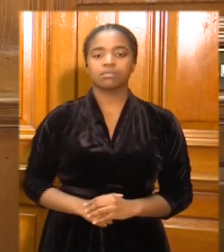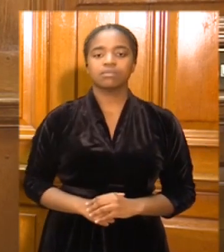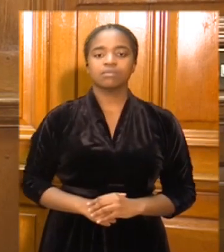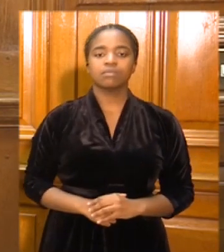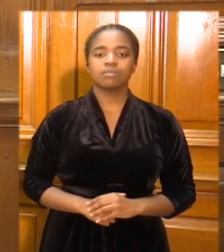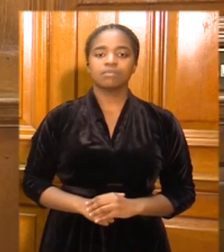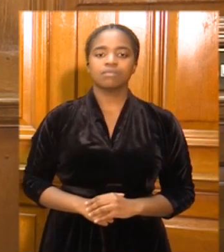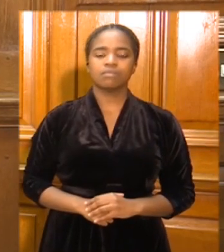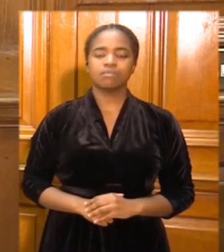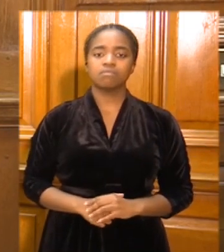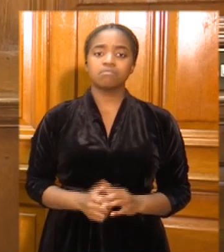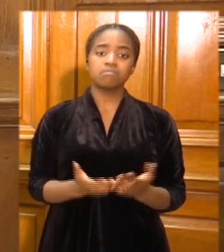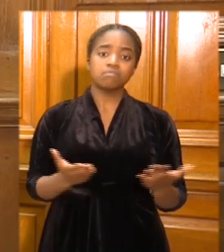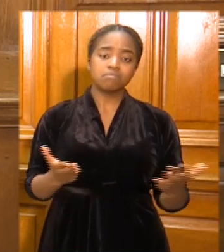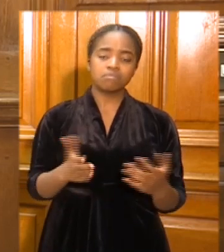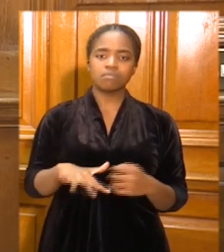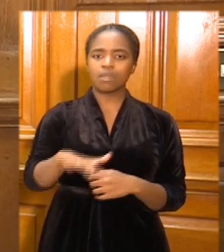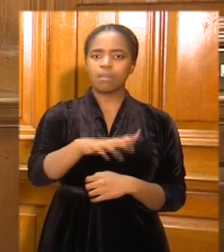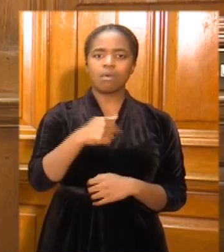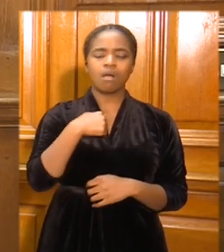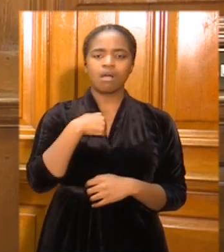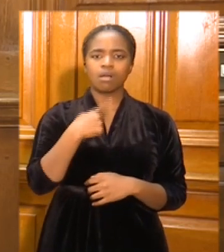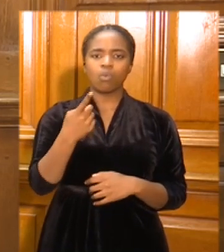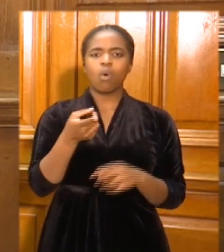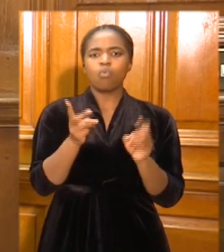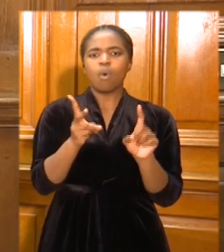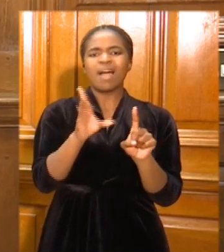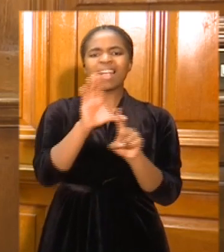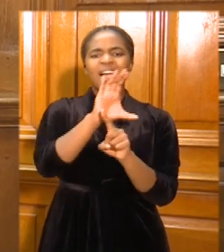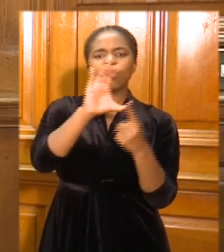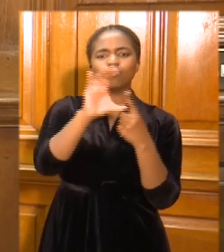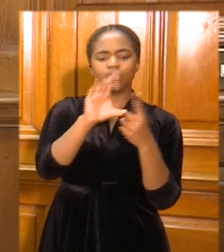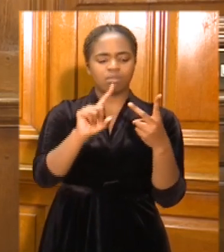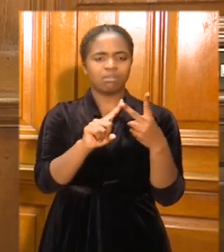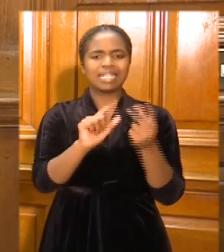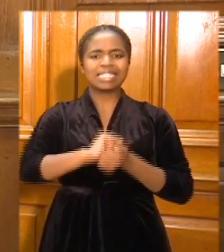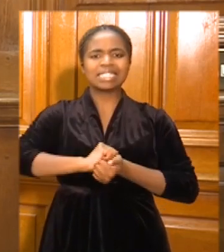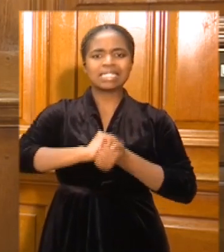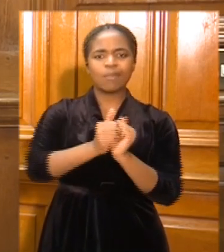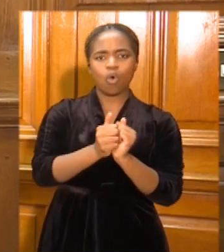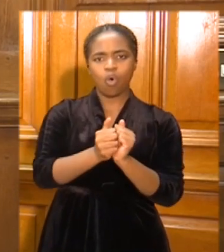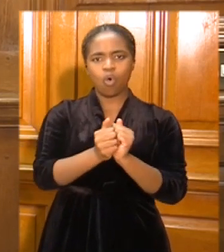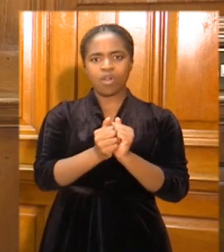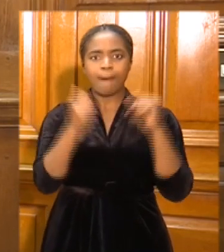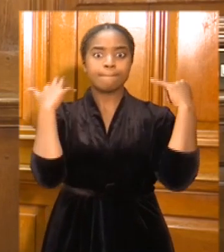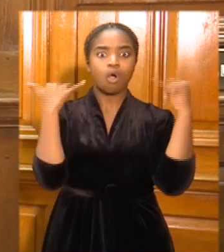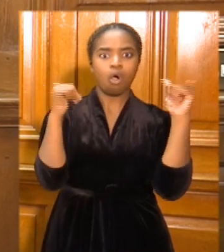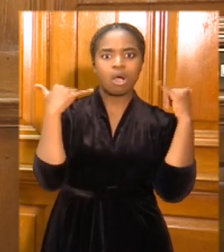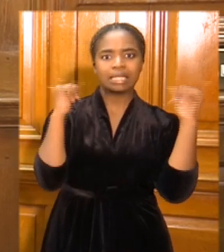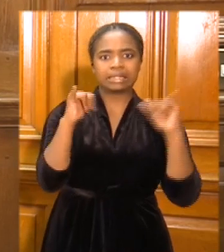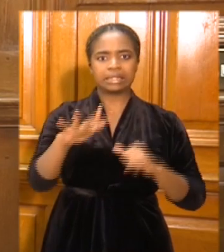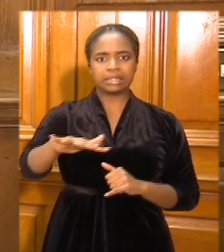Any place open to the public where cultural, sporting, entertainment,